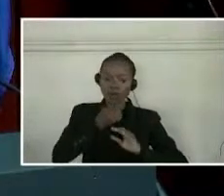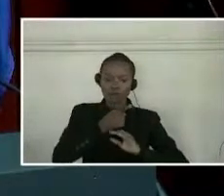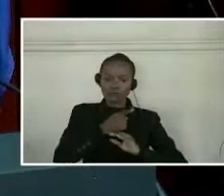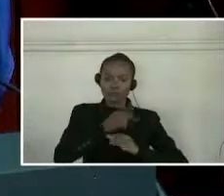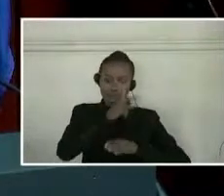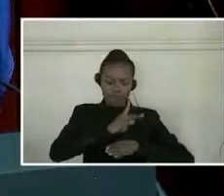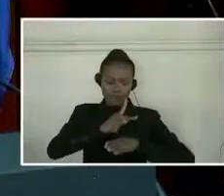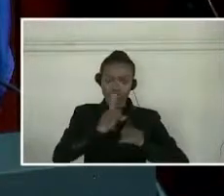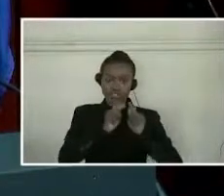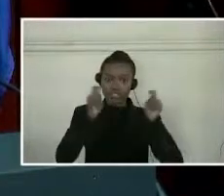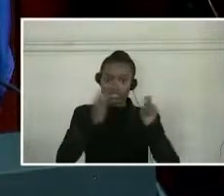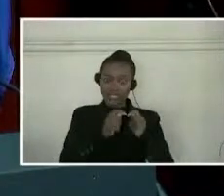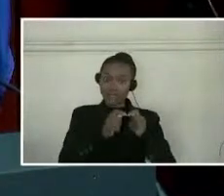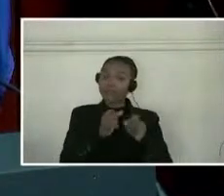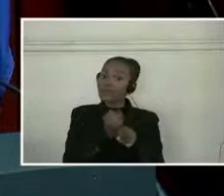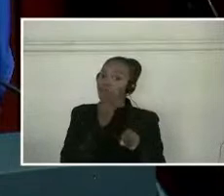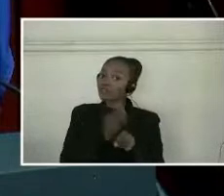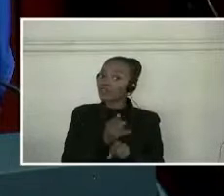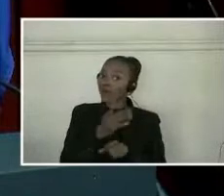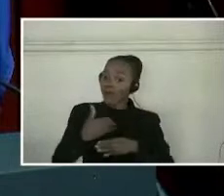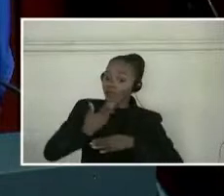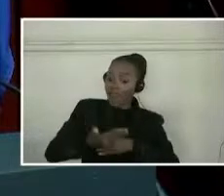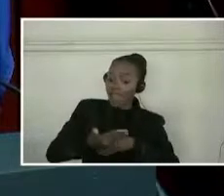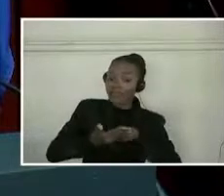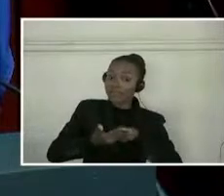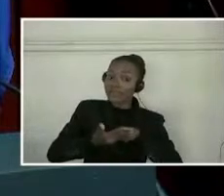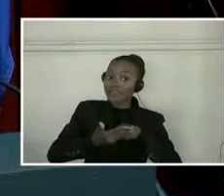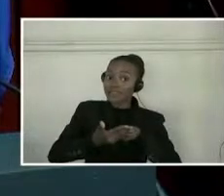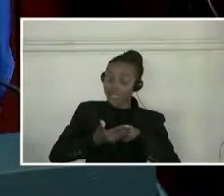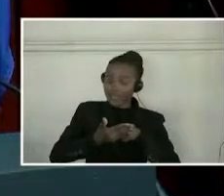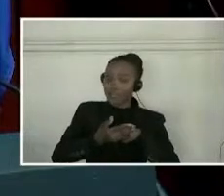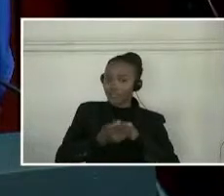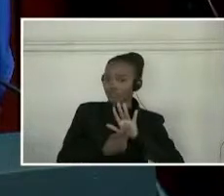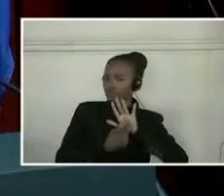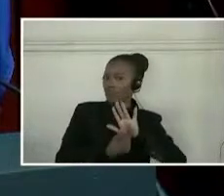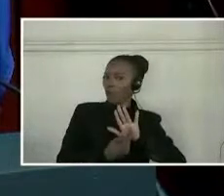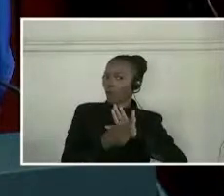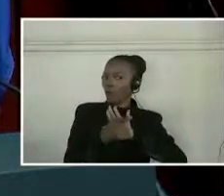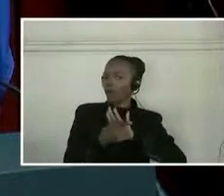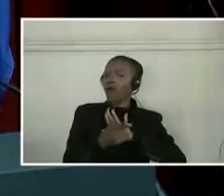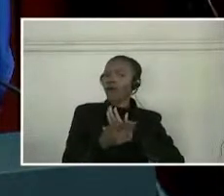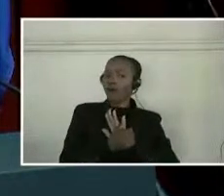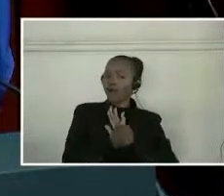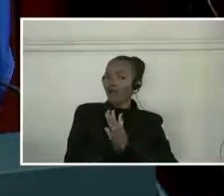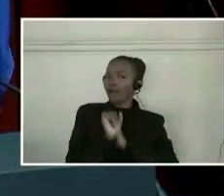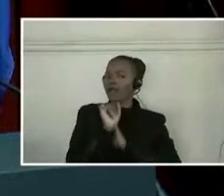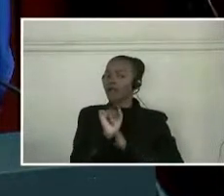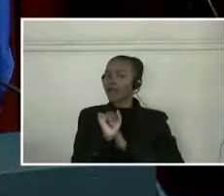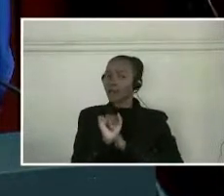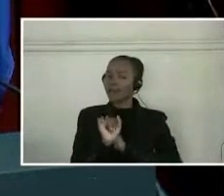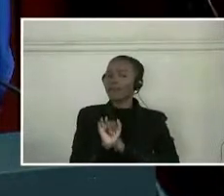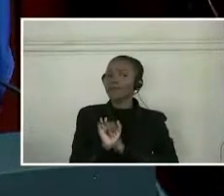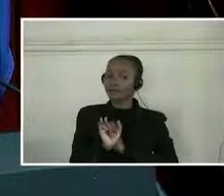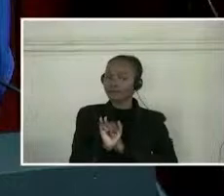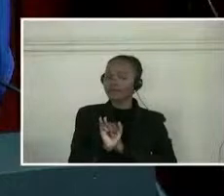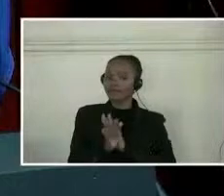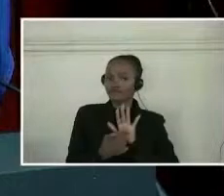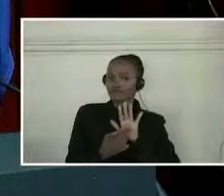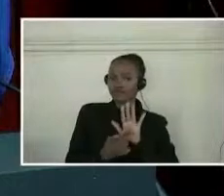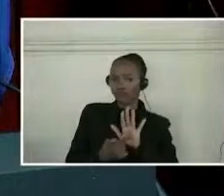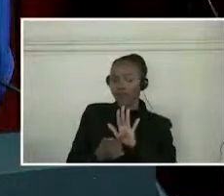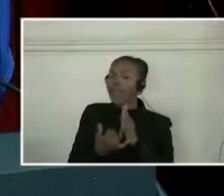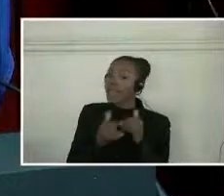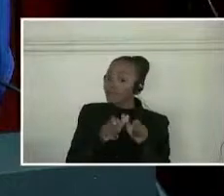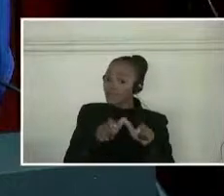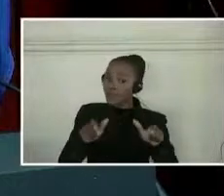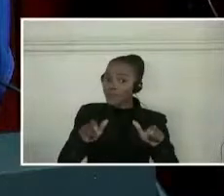preparation for the upcoming season and to display their talent and the new acquisition to their friends in wasulu